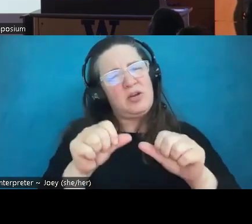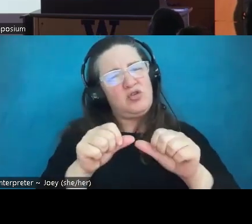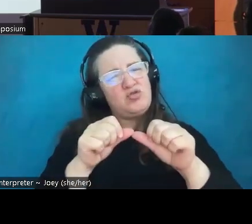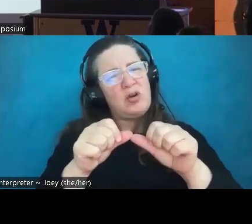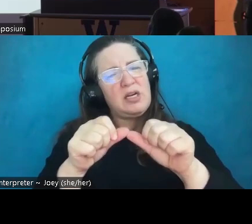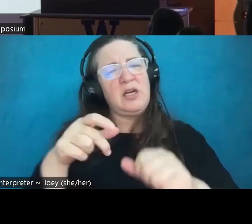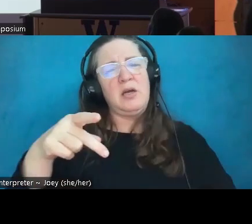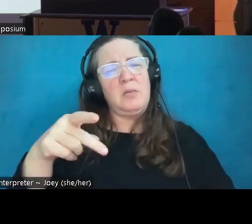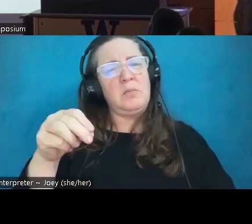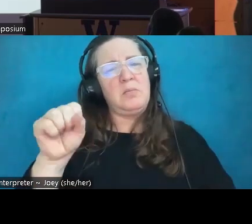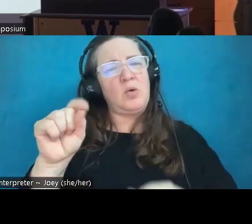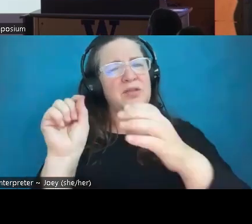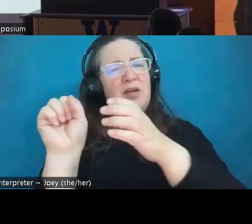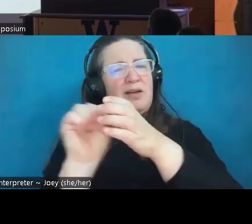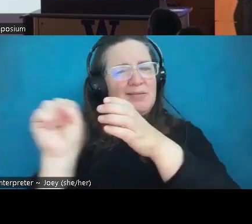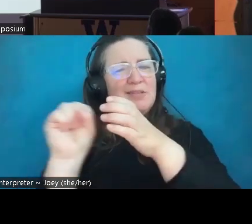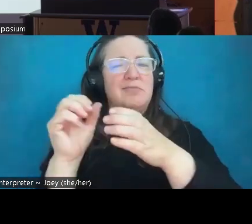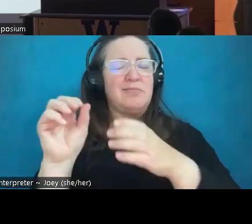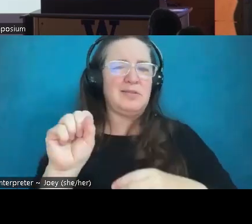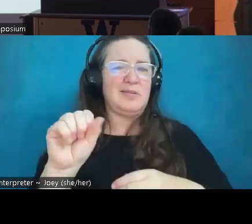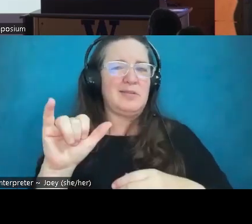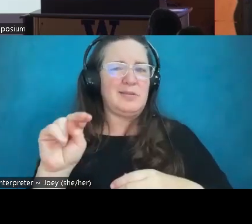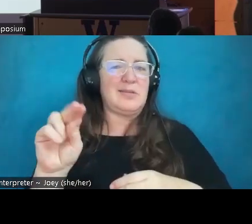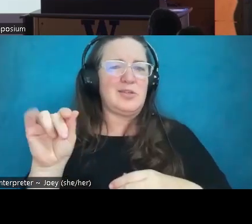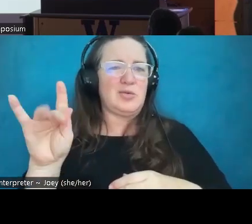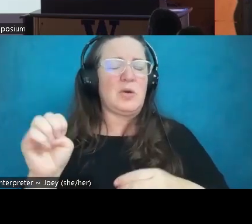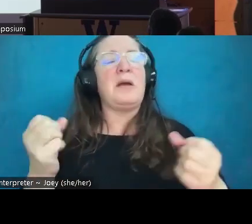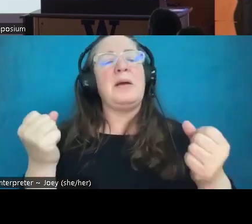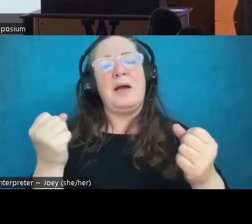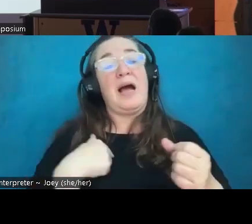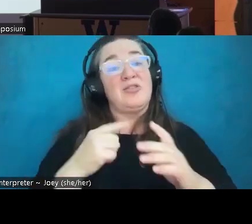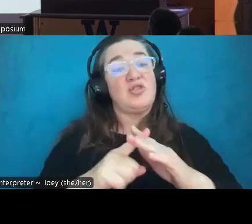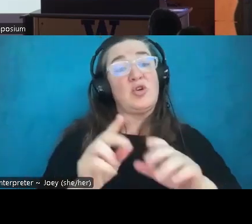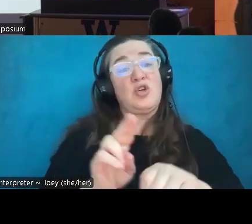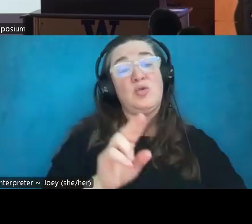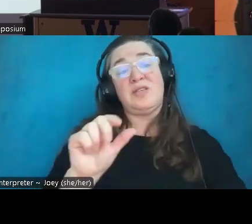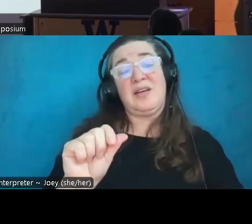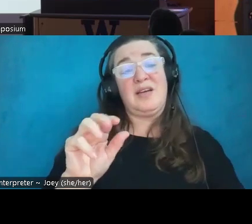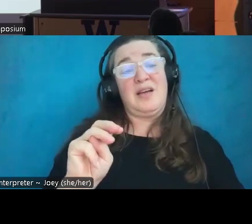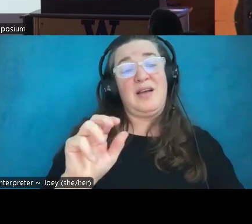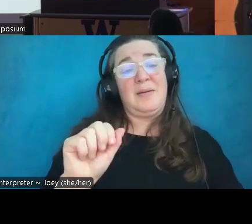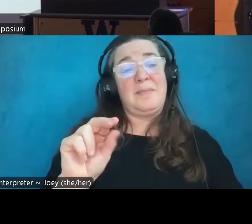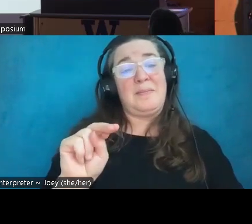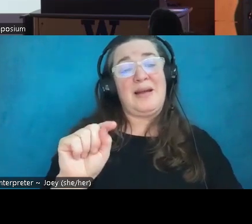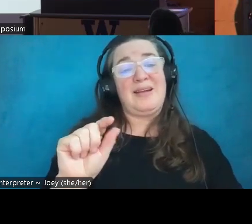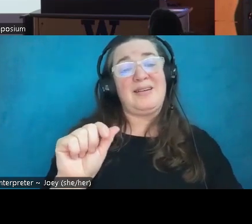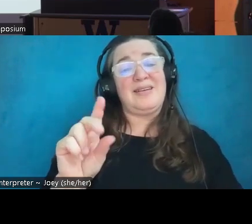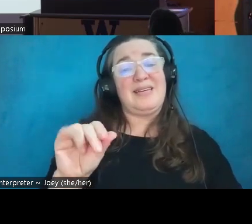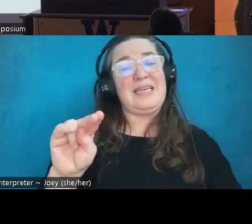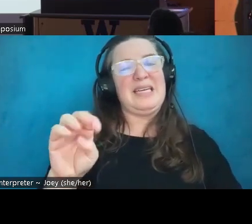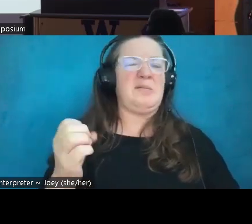not the only one. As you've heard, there's a lot of docs out there who had the same idea. I looked at some preliminary data last